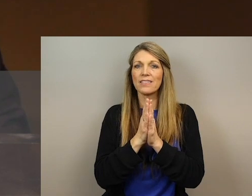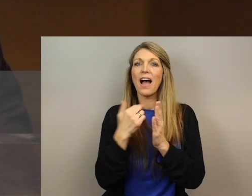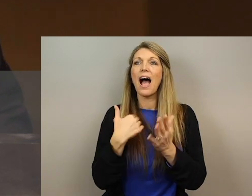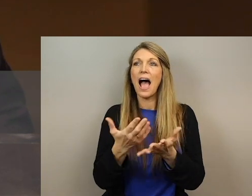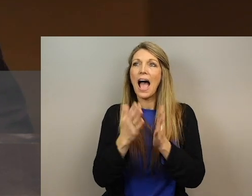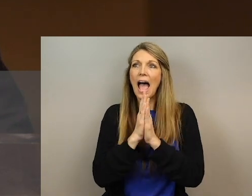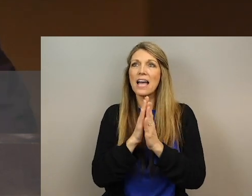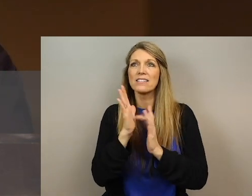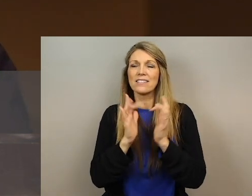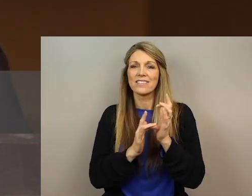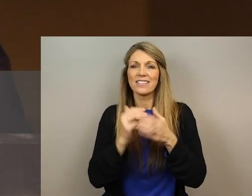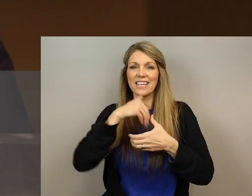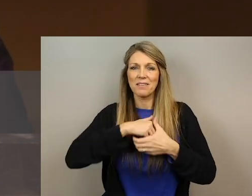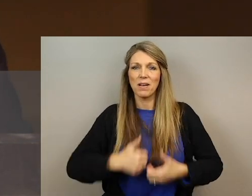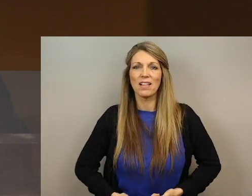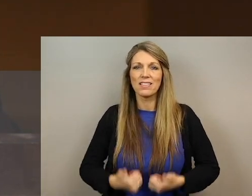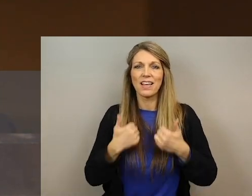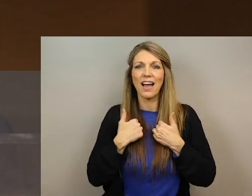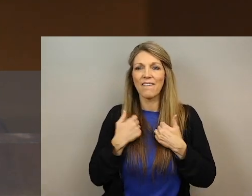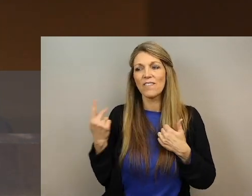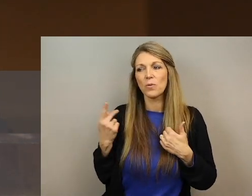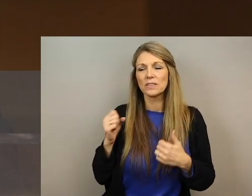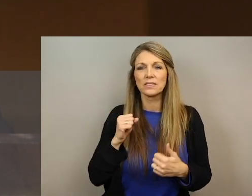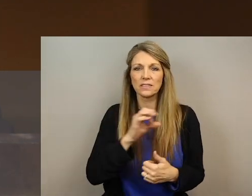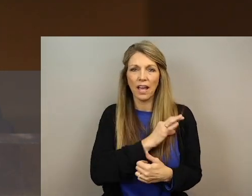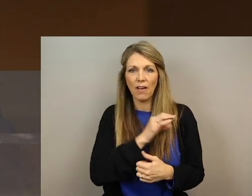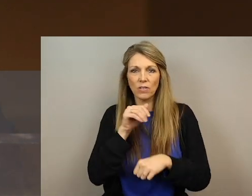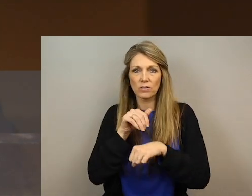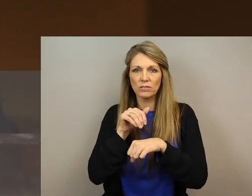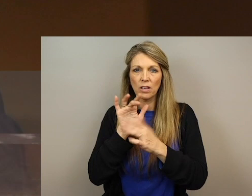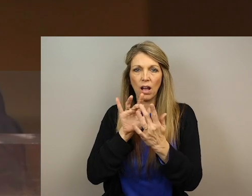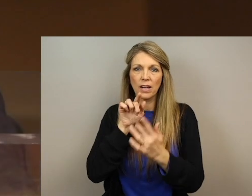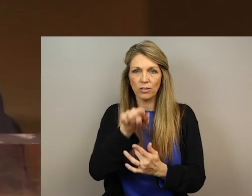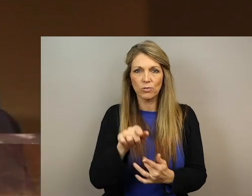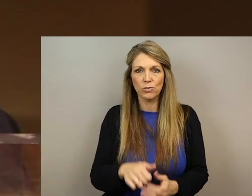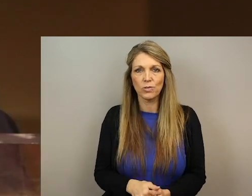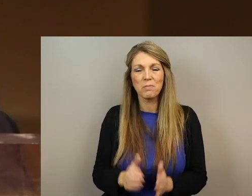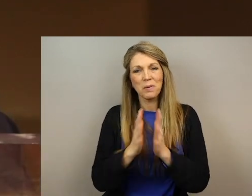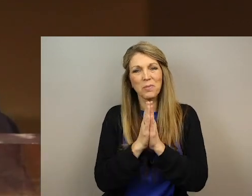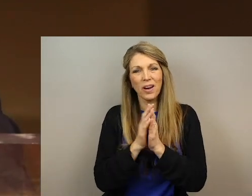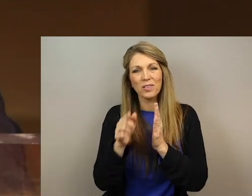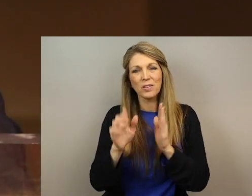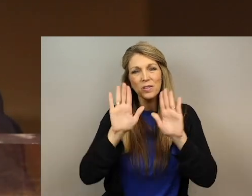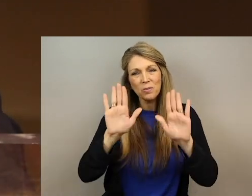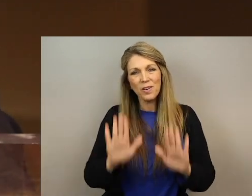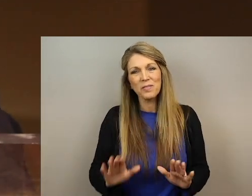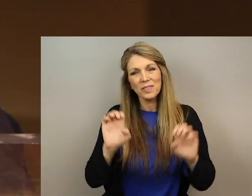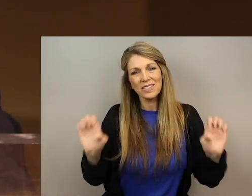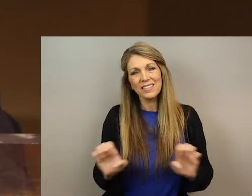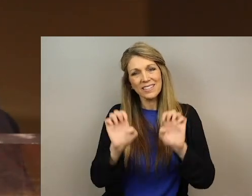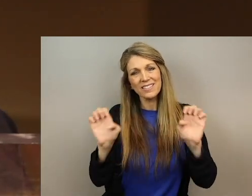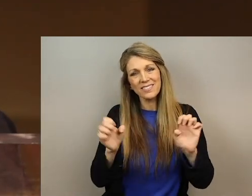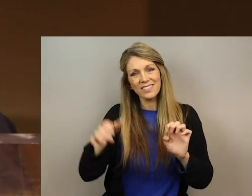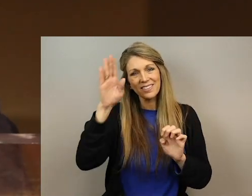asked Jesus into my life," and one of us would love to follow up with you this week. My prayer is that you'll have a great Easter,